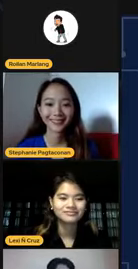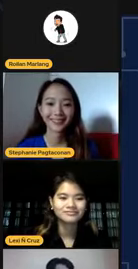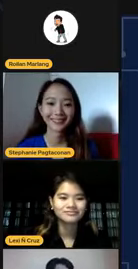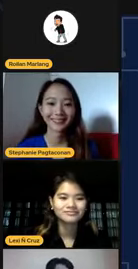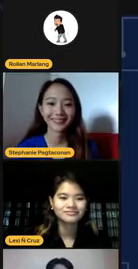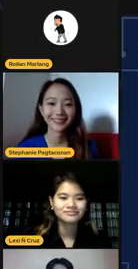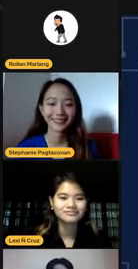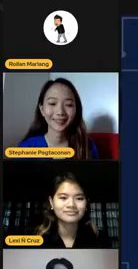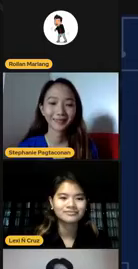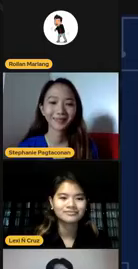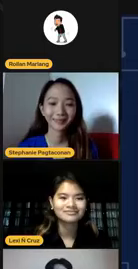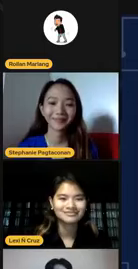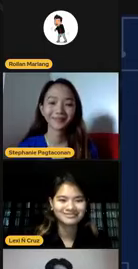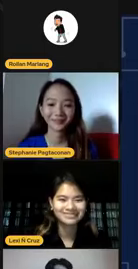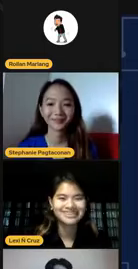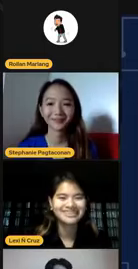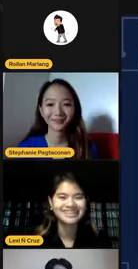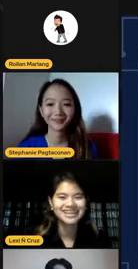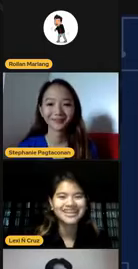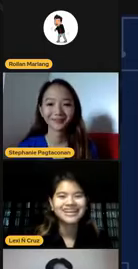webinar. Thank you.